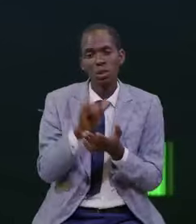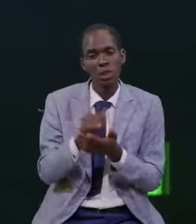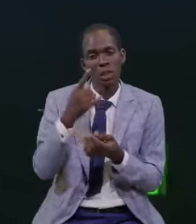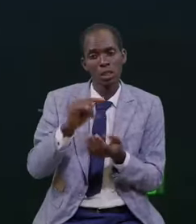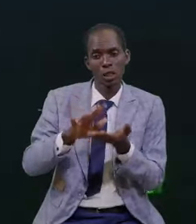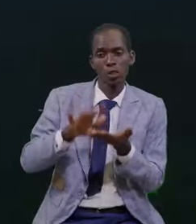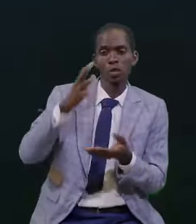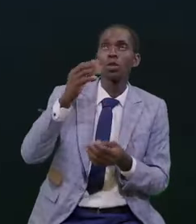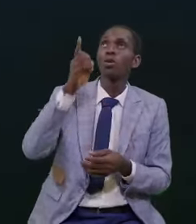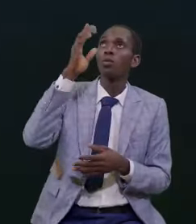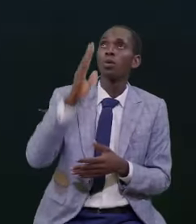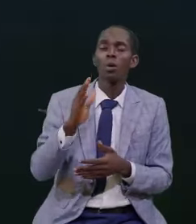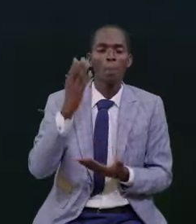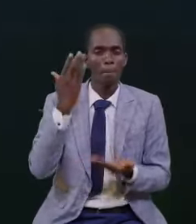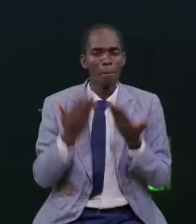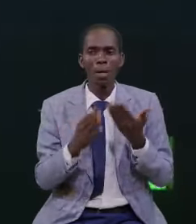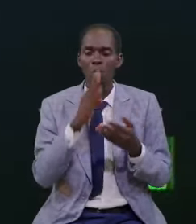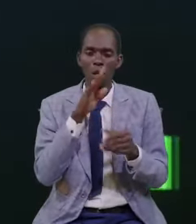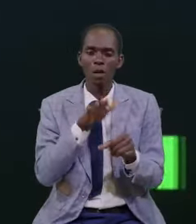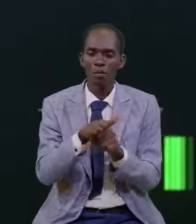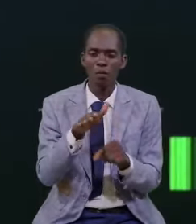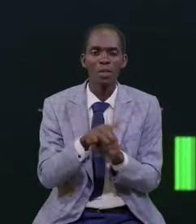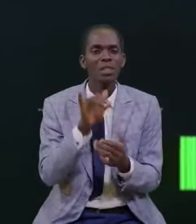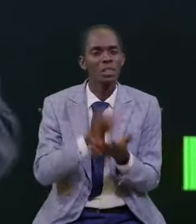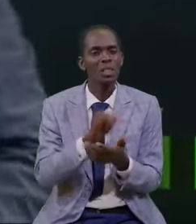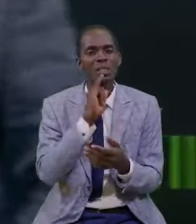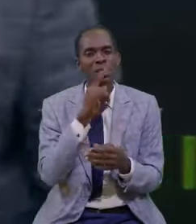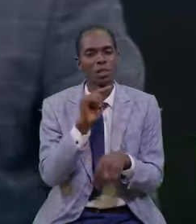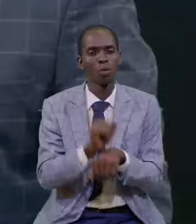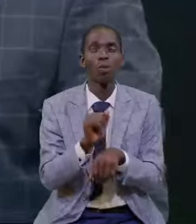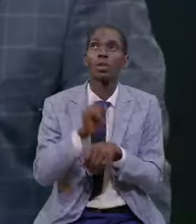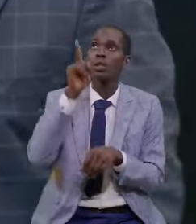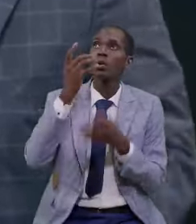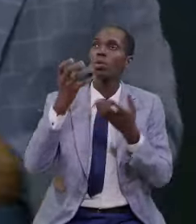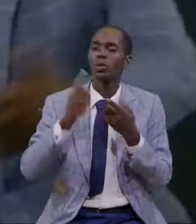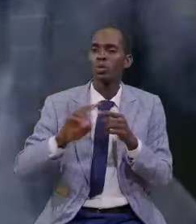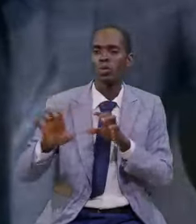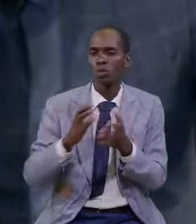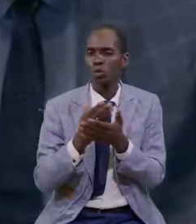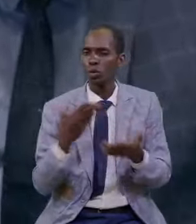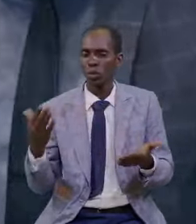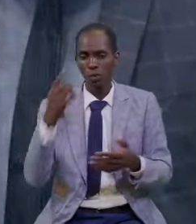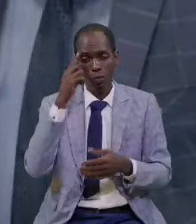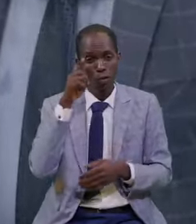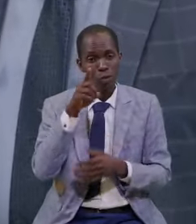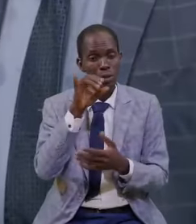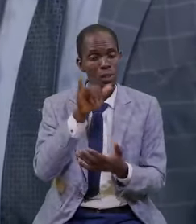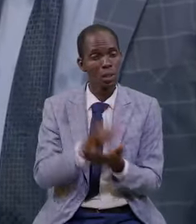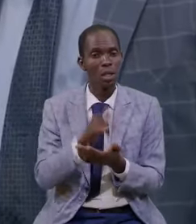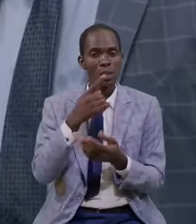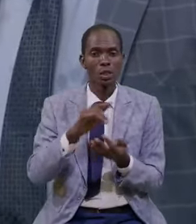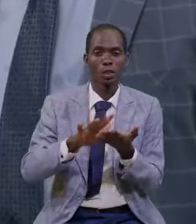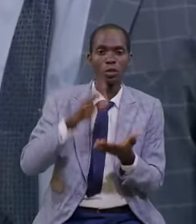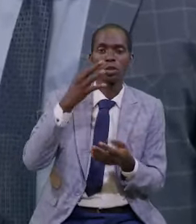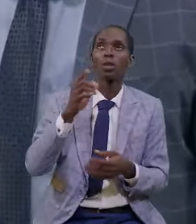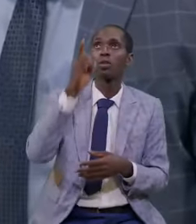fulfilled. That's the work. That's the work. He wants to do something for you, that the glory of God will shine forth in your life